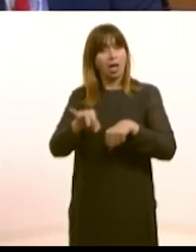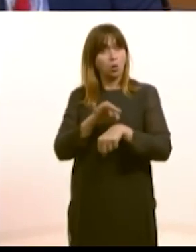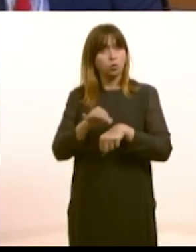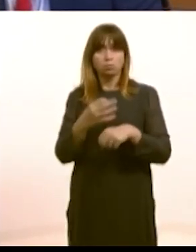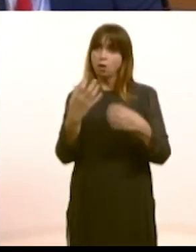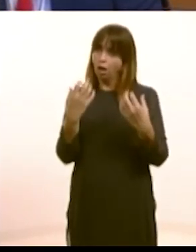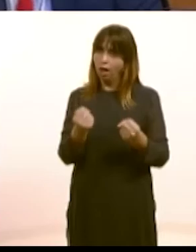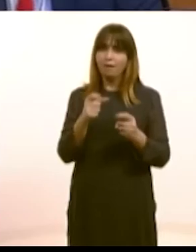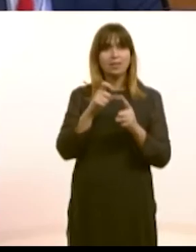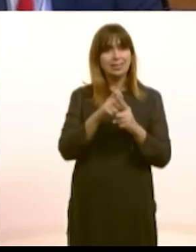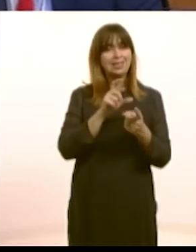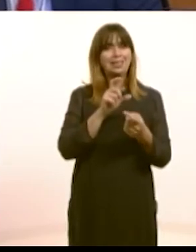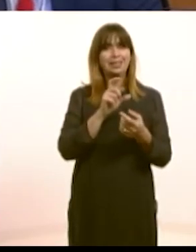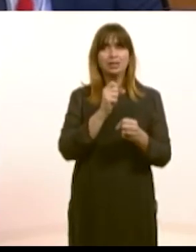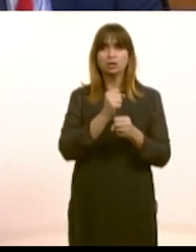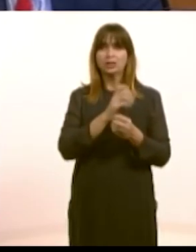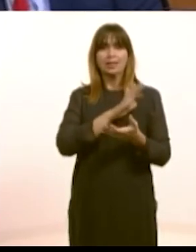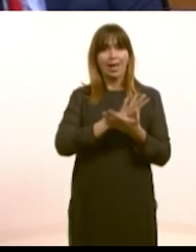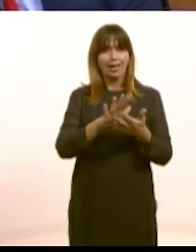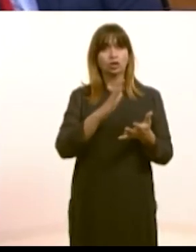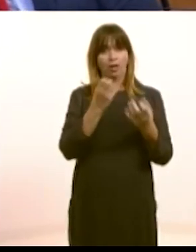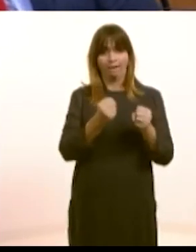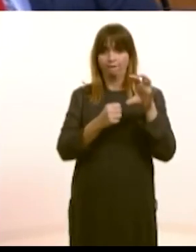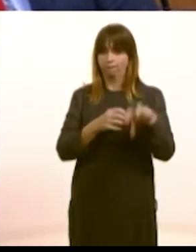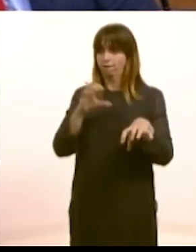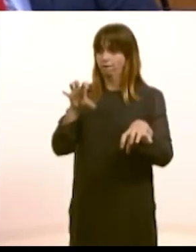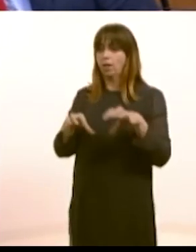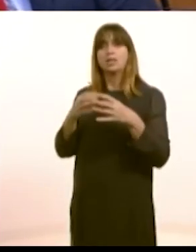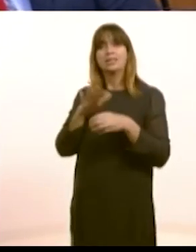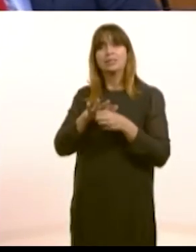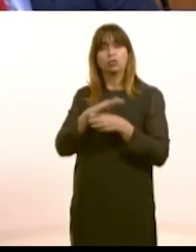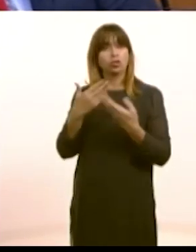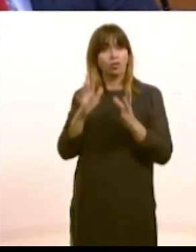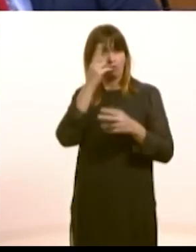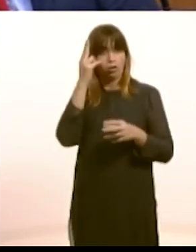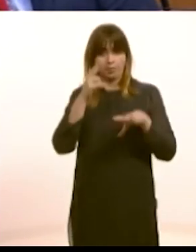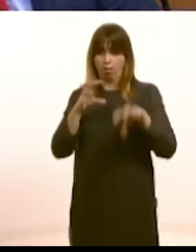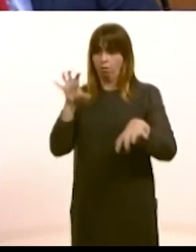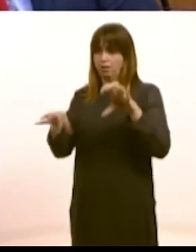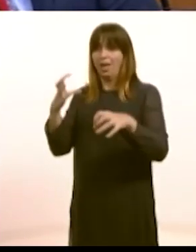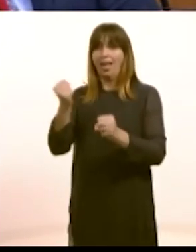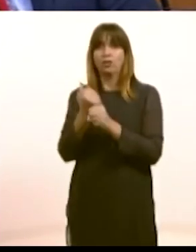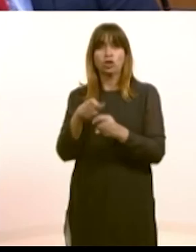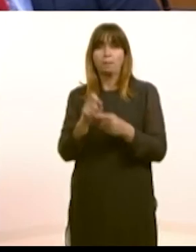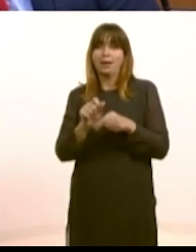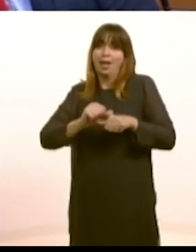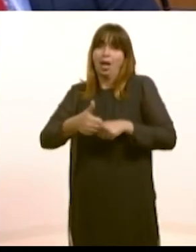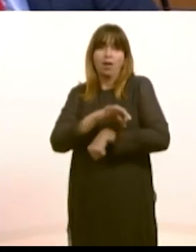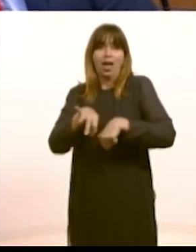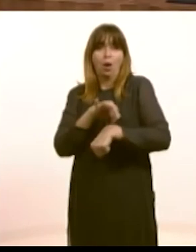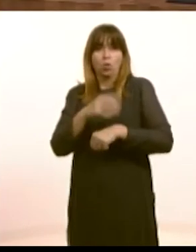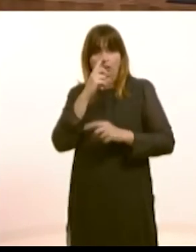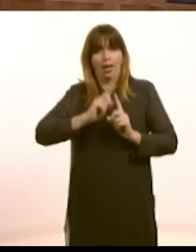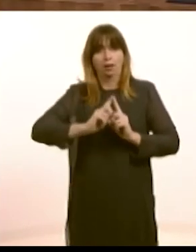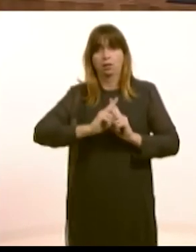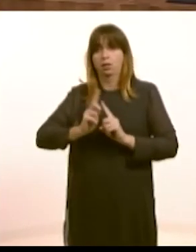in our DGHs and elsewhere. The issue in the winter is not the numbers of people coming through A&E, it's the condition that they